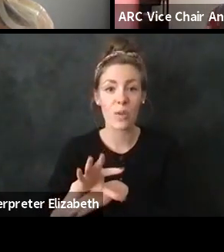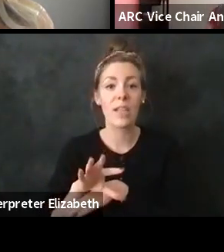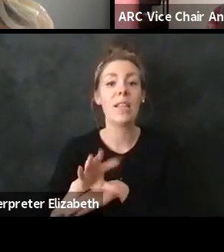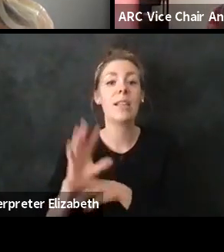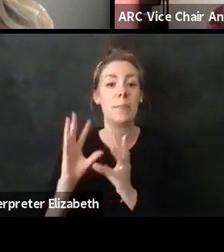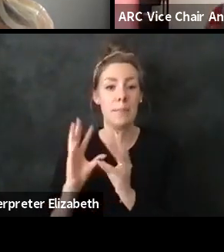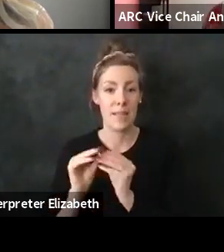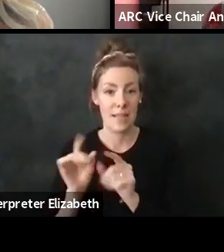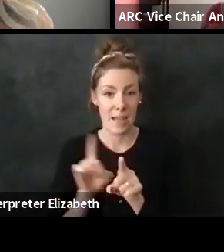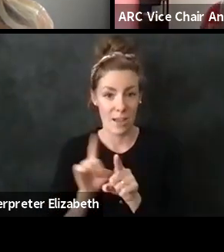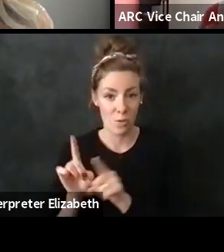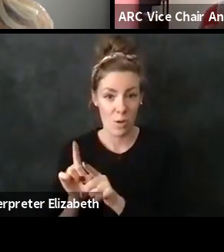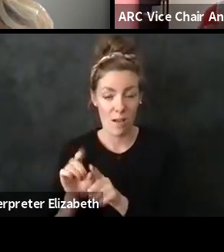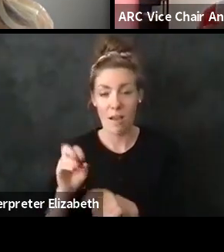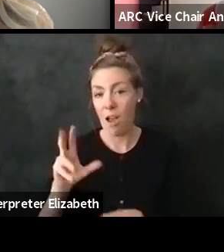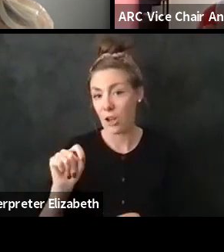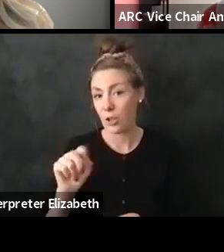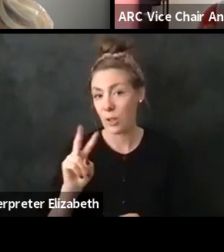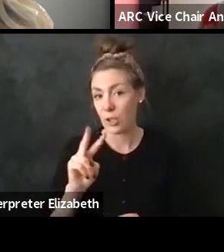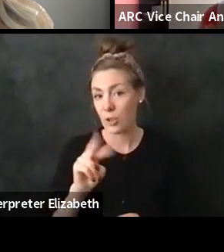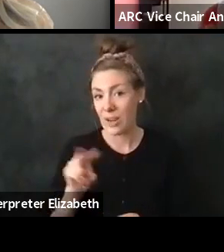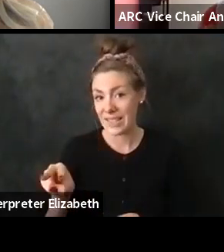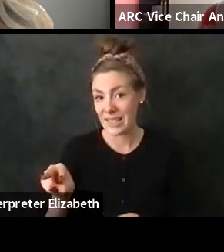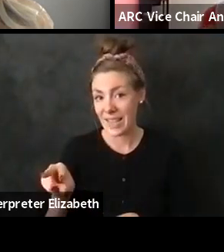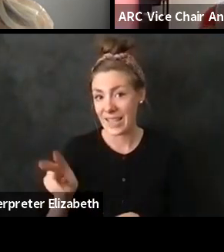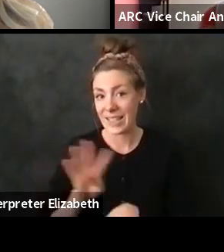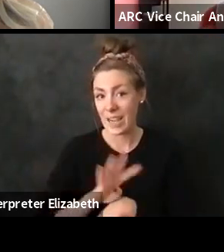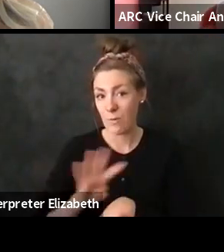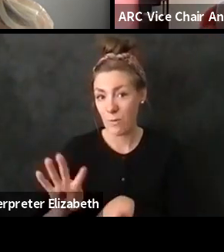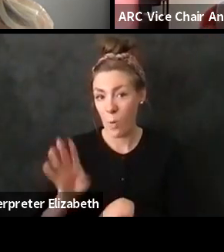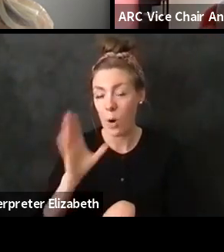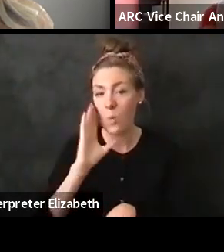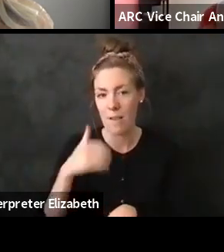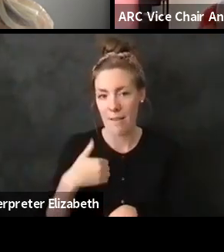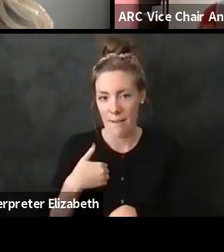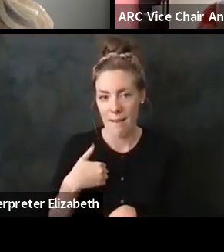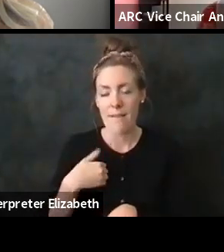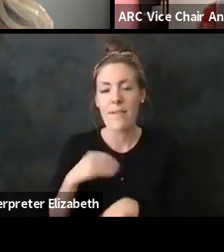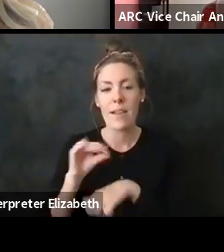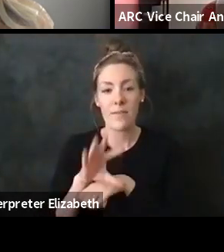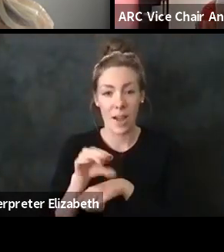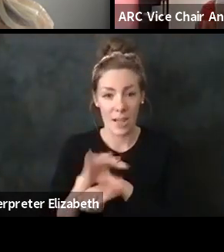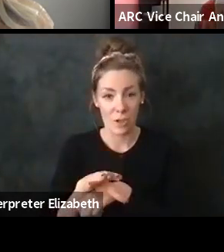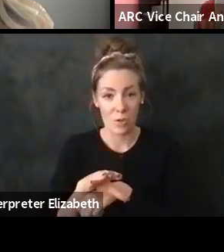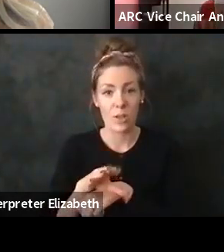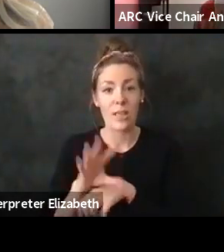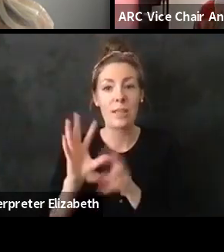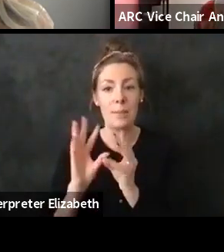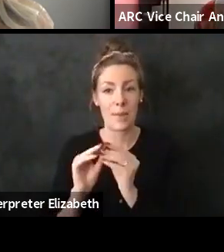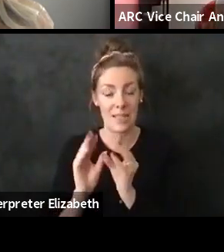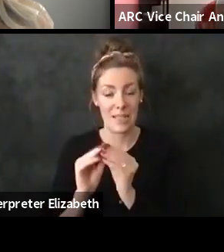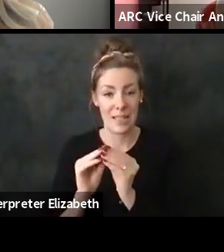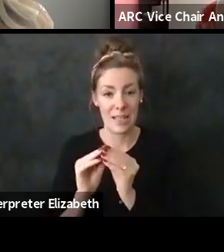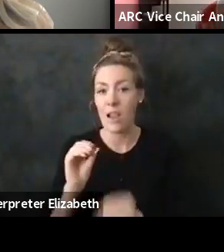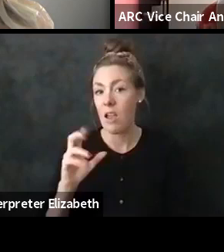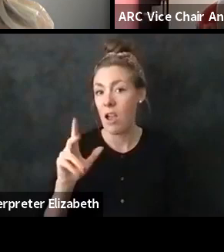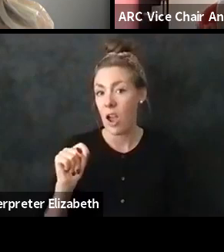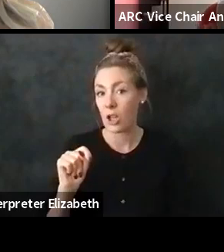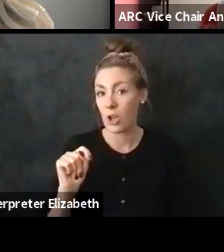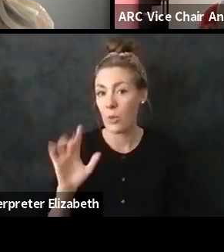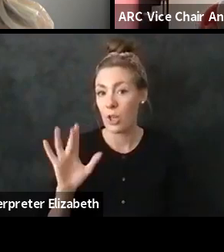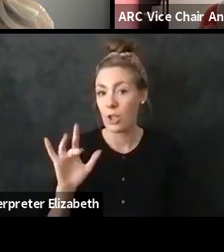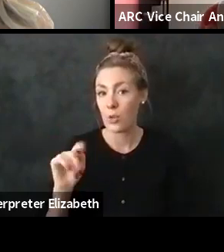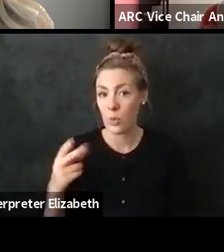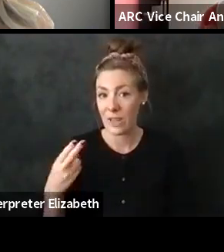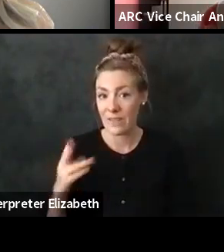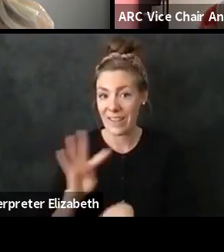meeting. And October 22nd at 4 p.m., there will also be an Advisory Redistricting Commission meeting. And October 25th at 4